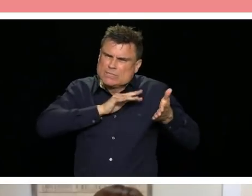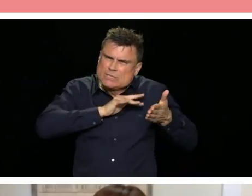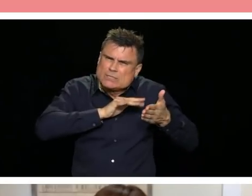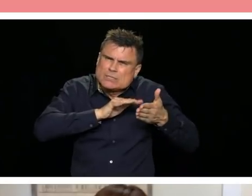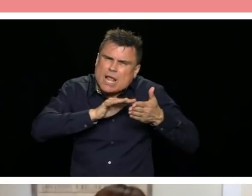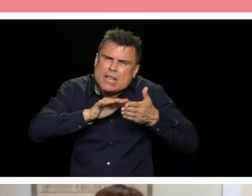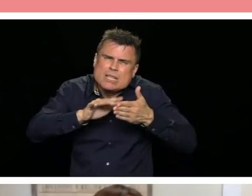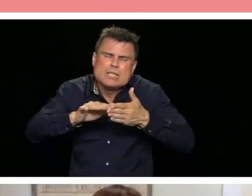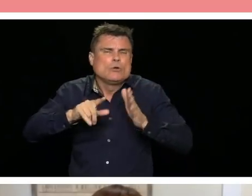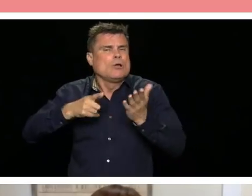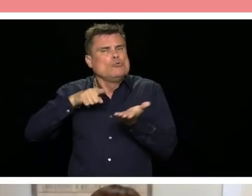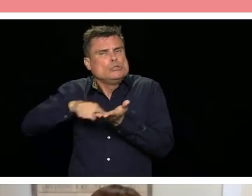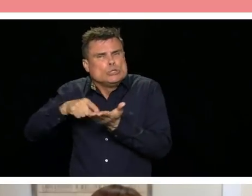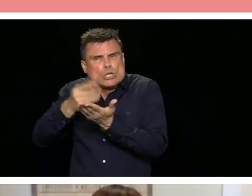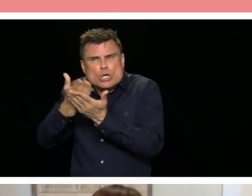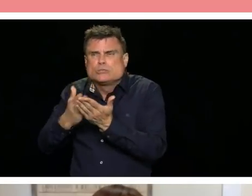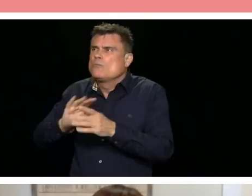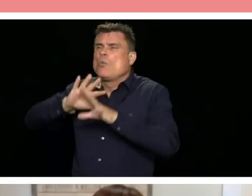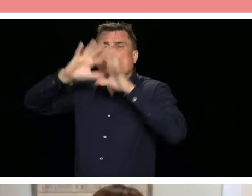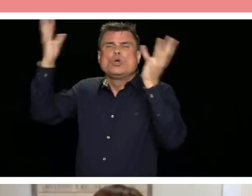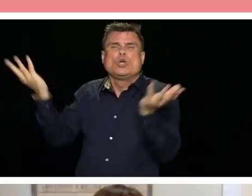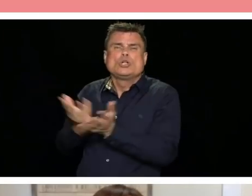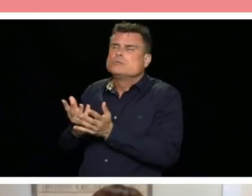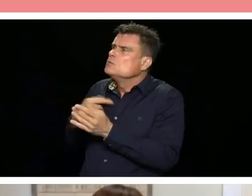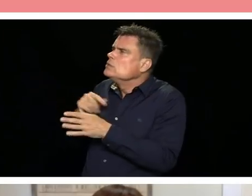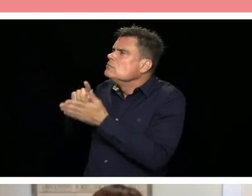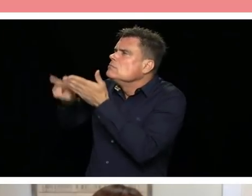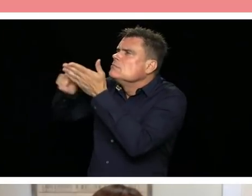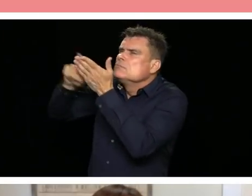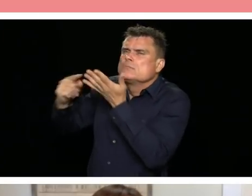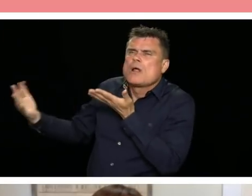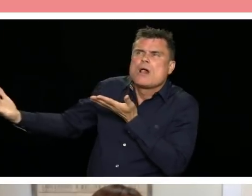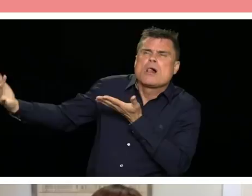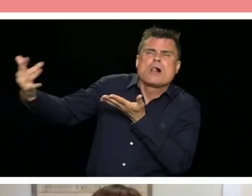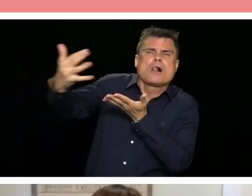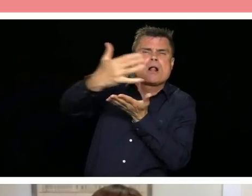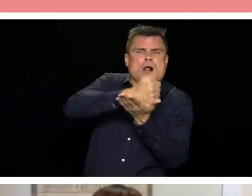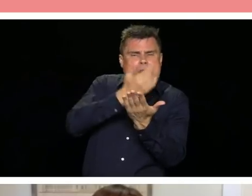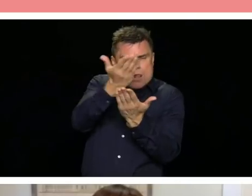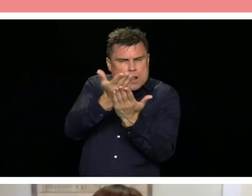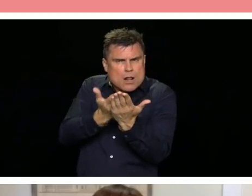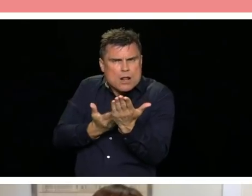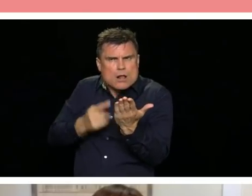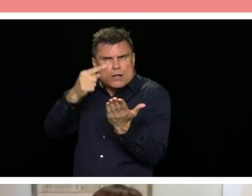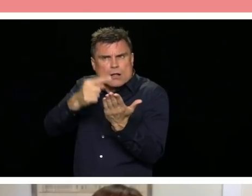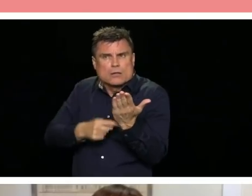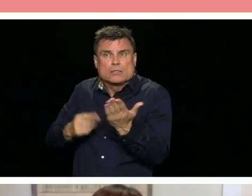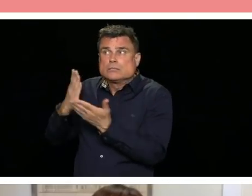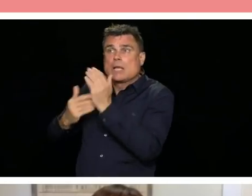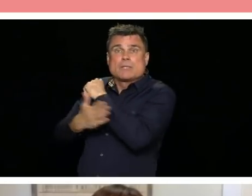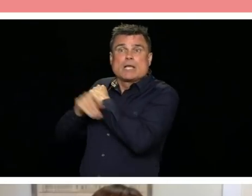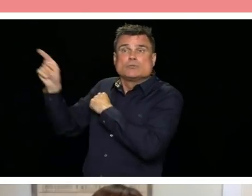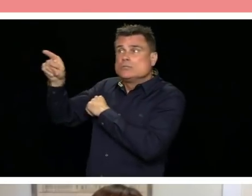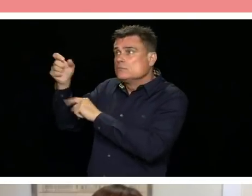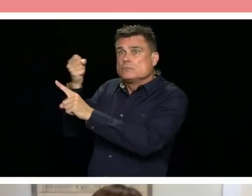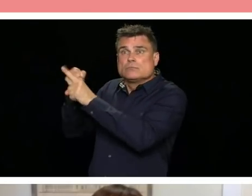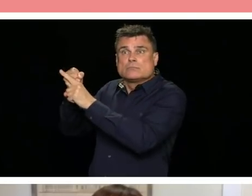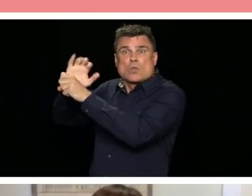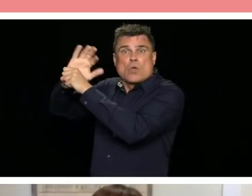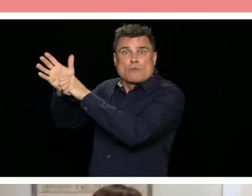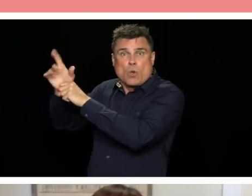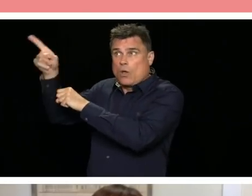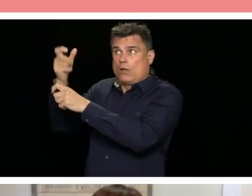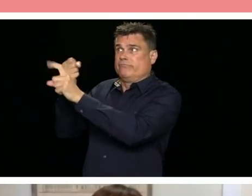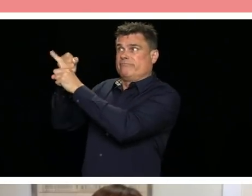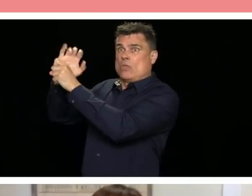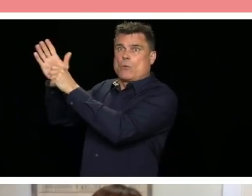than us, and looked at what their numbers are. The most recent study that we were looking at just the